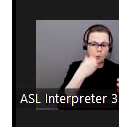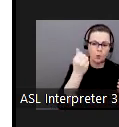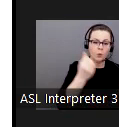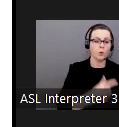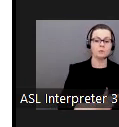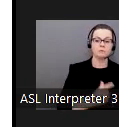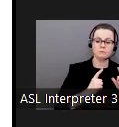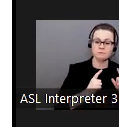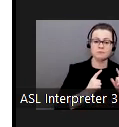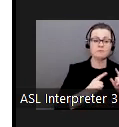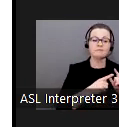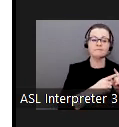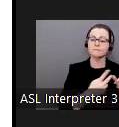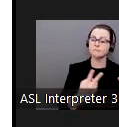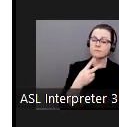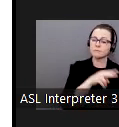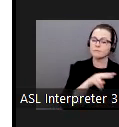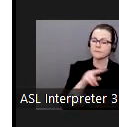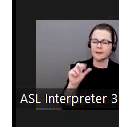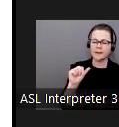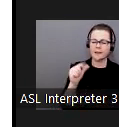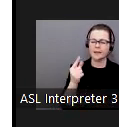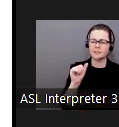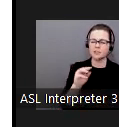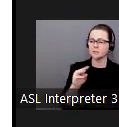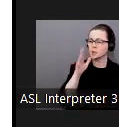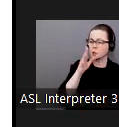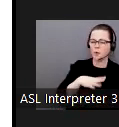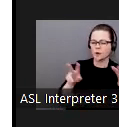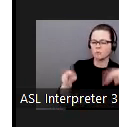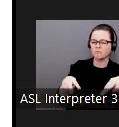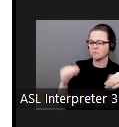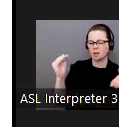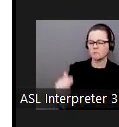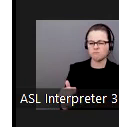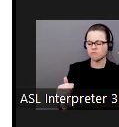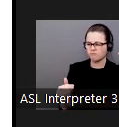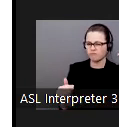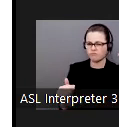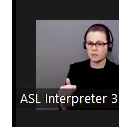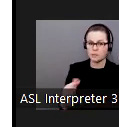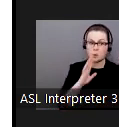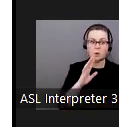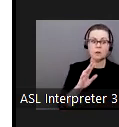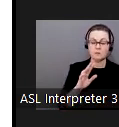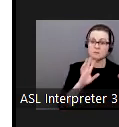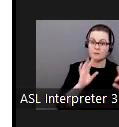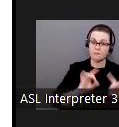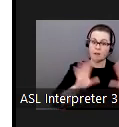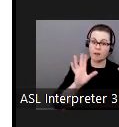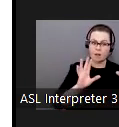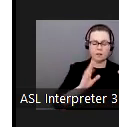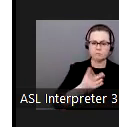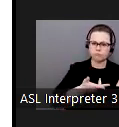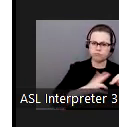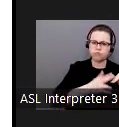members of society. And so their experience of violence in relationship numbers can go up. And then